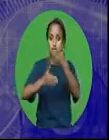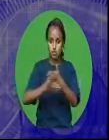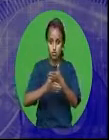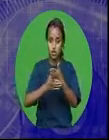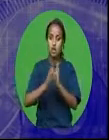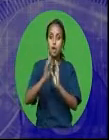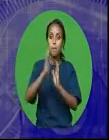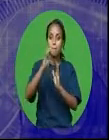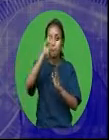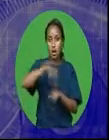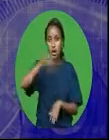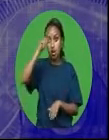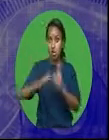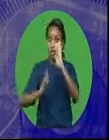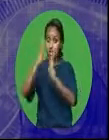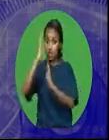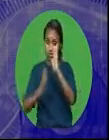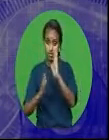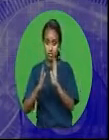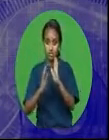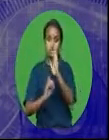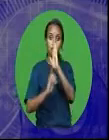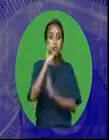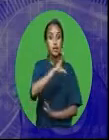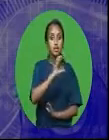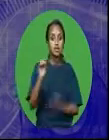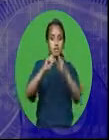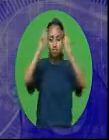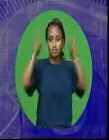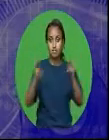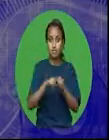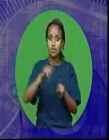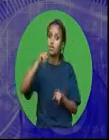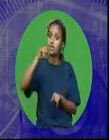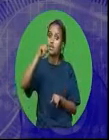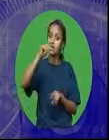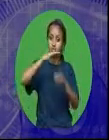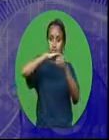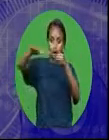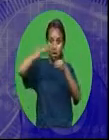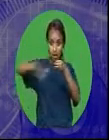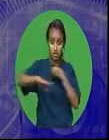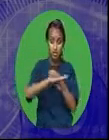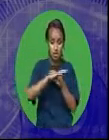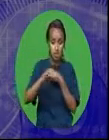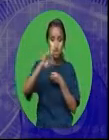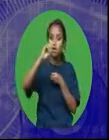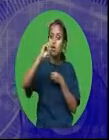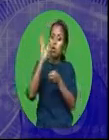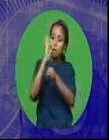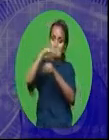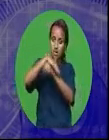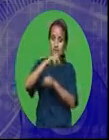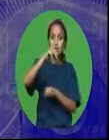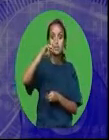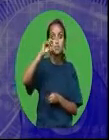line development and the development of rectangular, truncated, and oblique